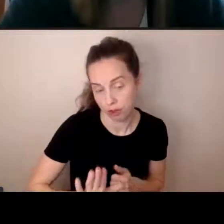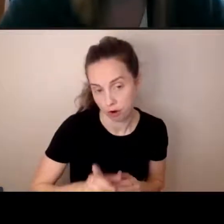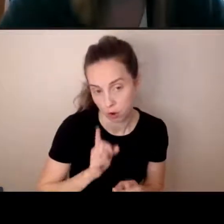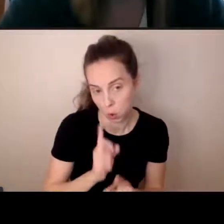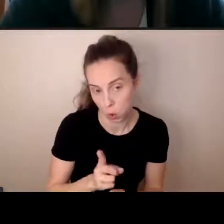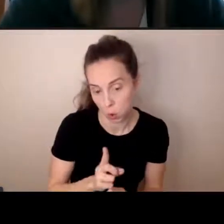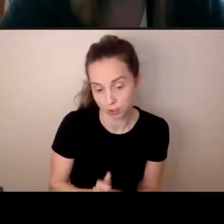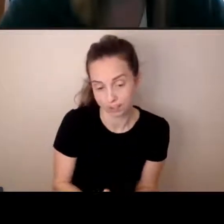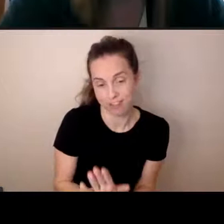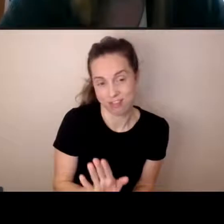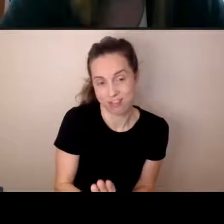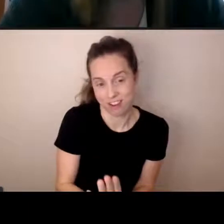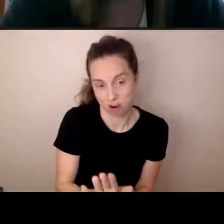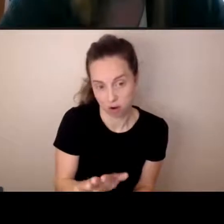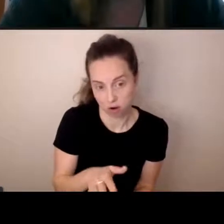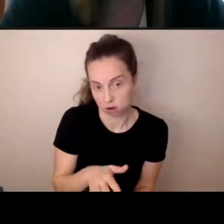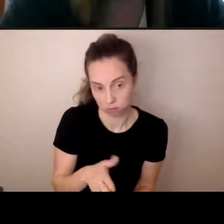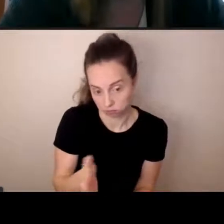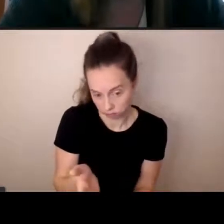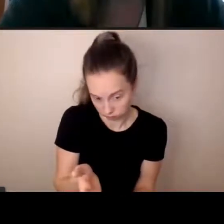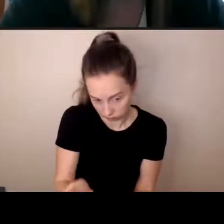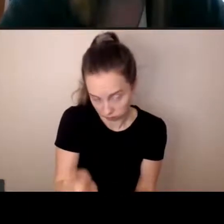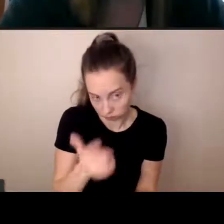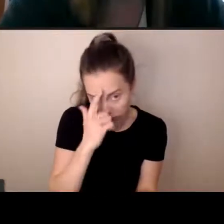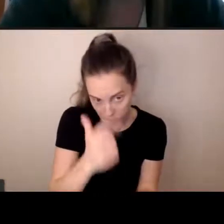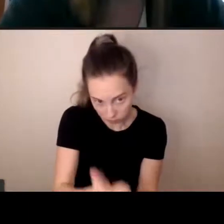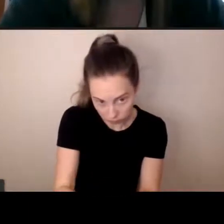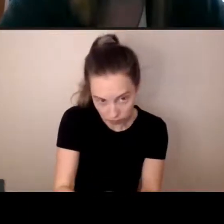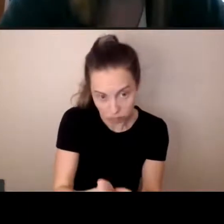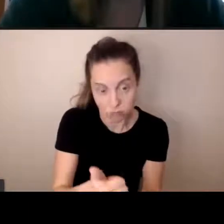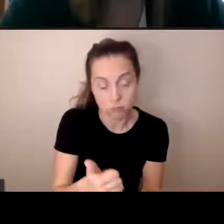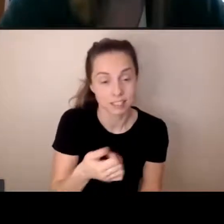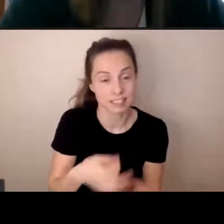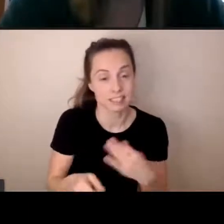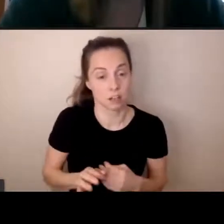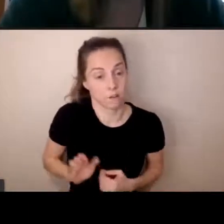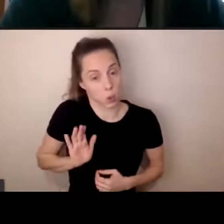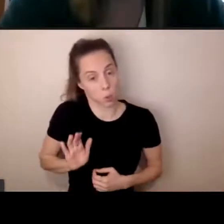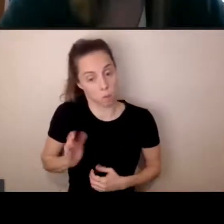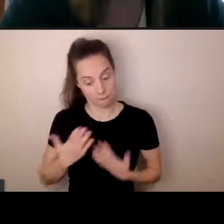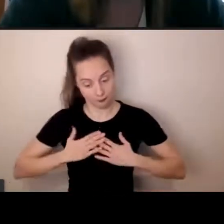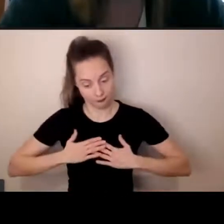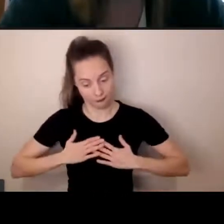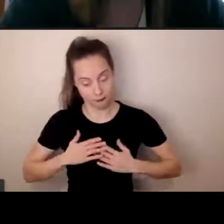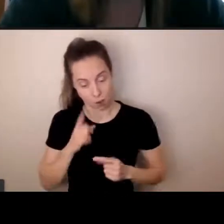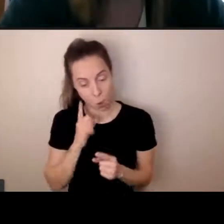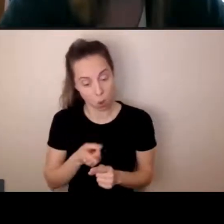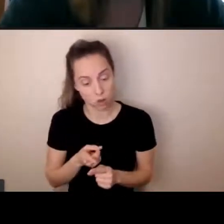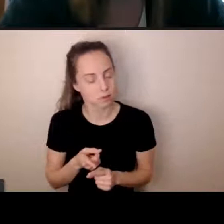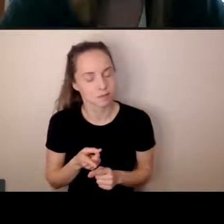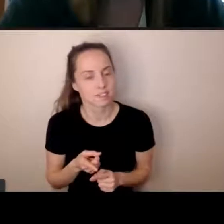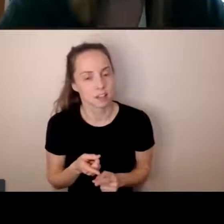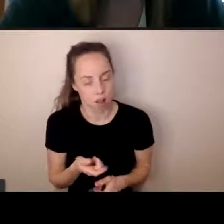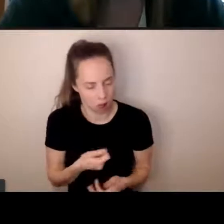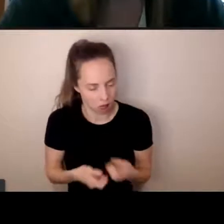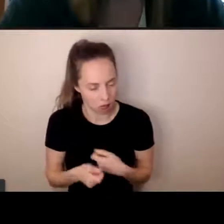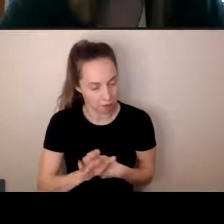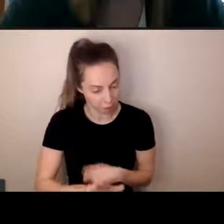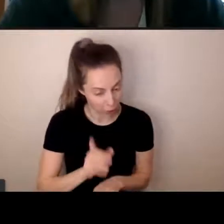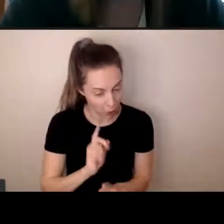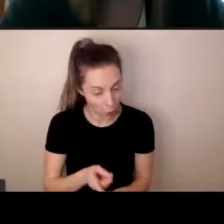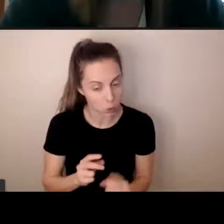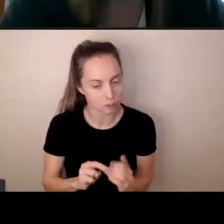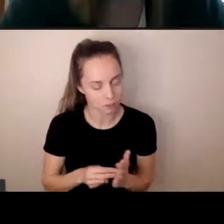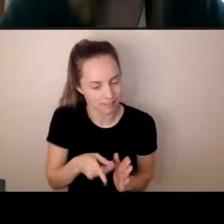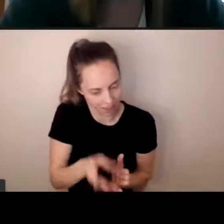your goals on your terms, then you're more likely to give them insights that might make them more motivated to do whatever they have to do